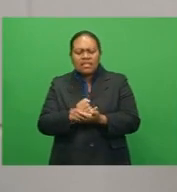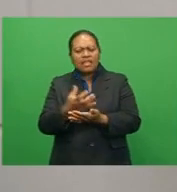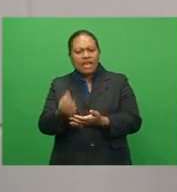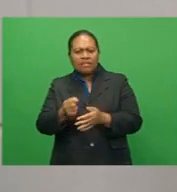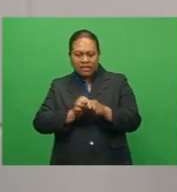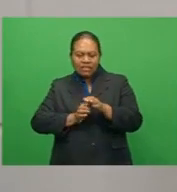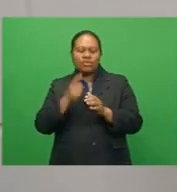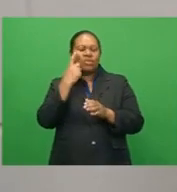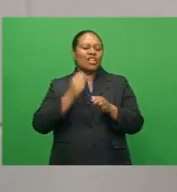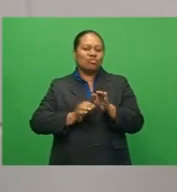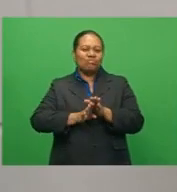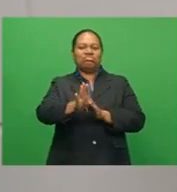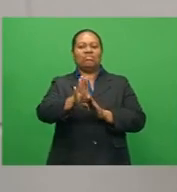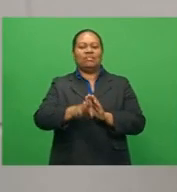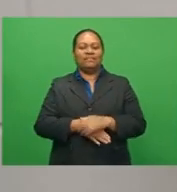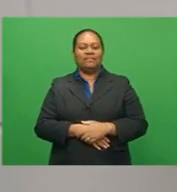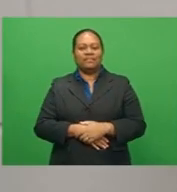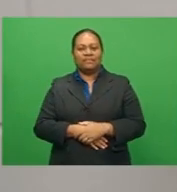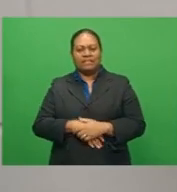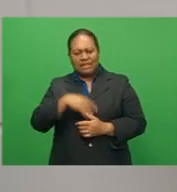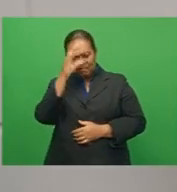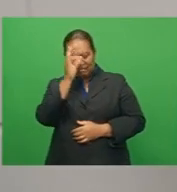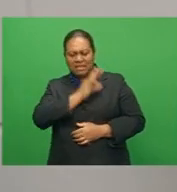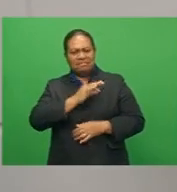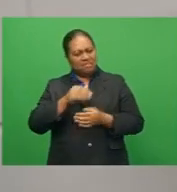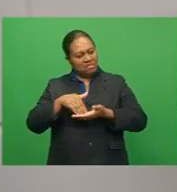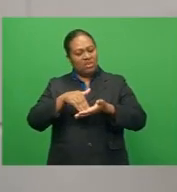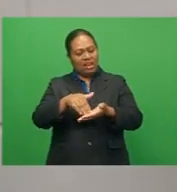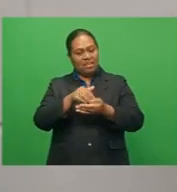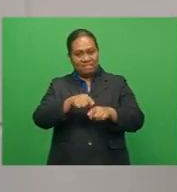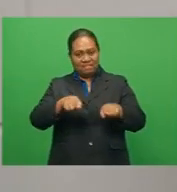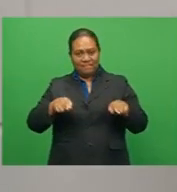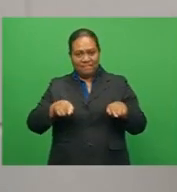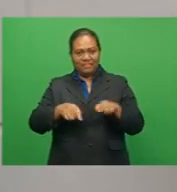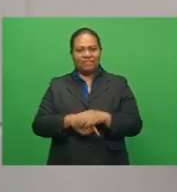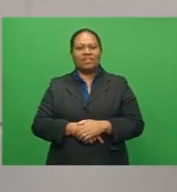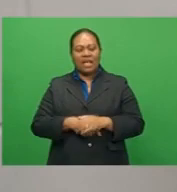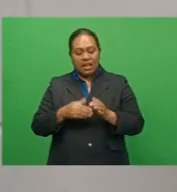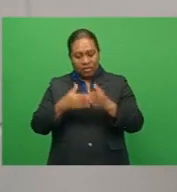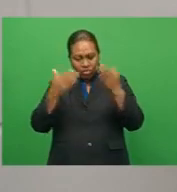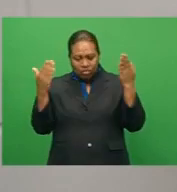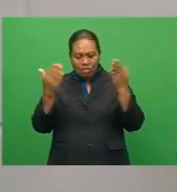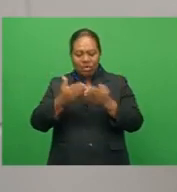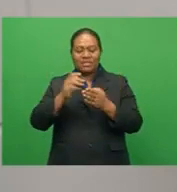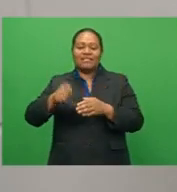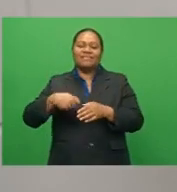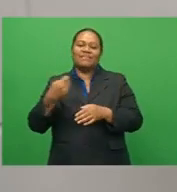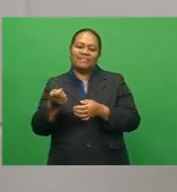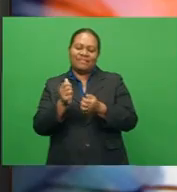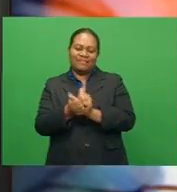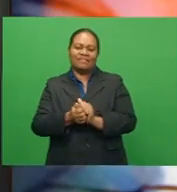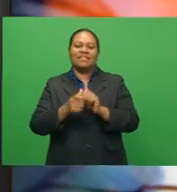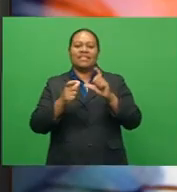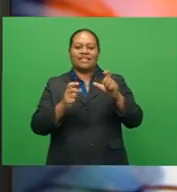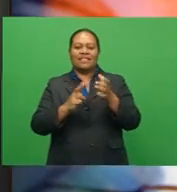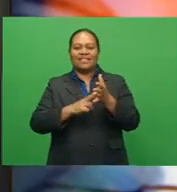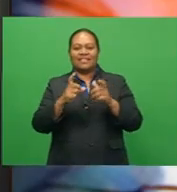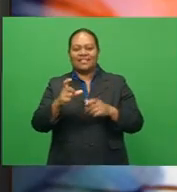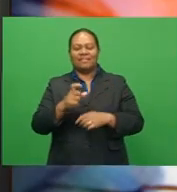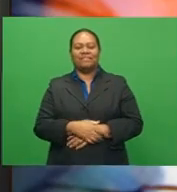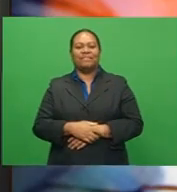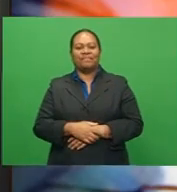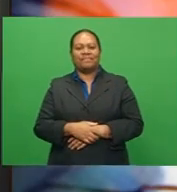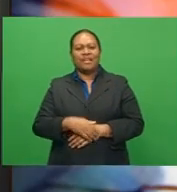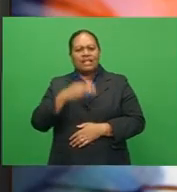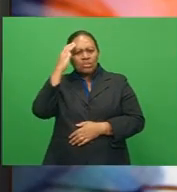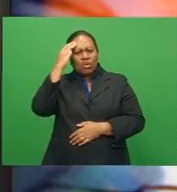game. And yeah, I believe that's helped. And now we're just going to have to focus on our next tournament, which is CVC. Mental toughness